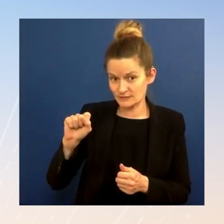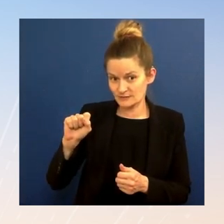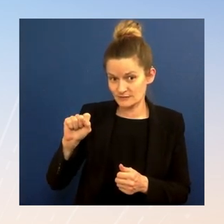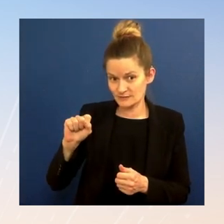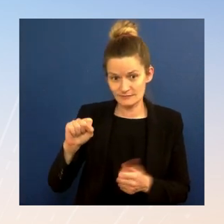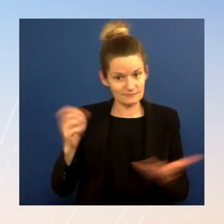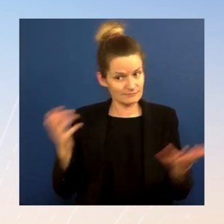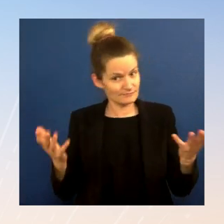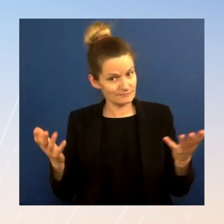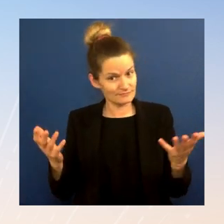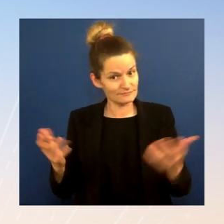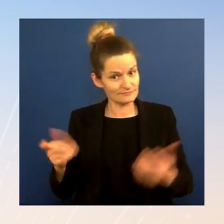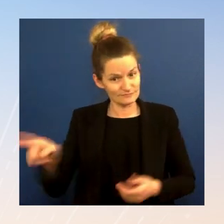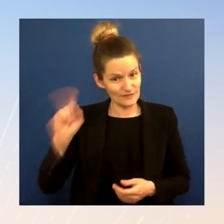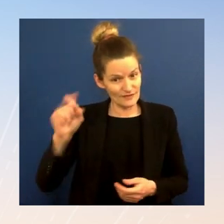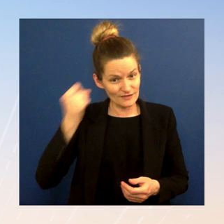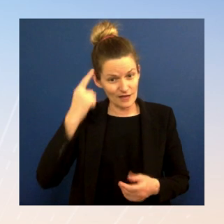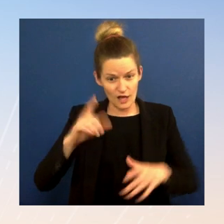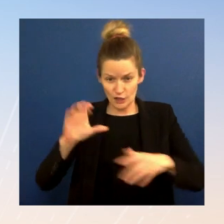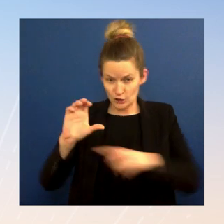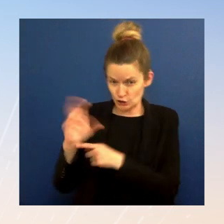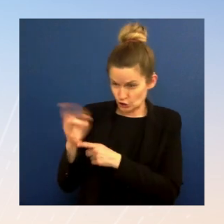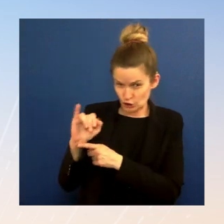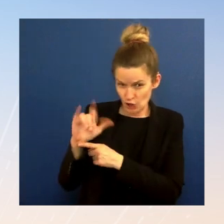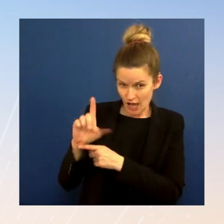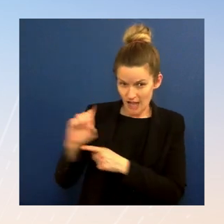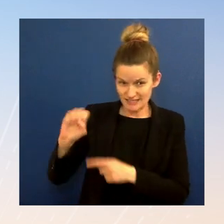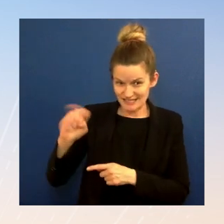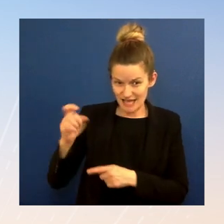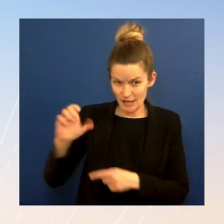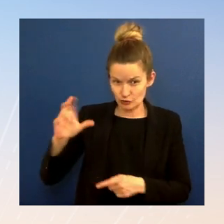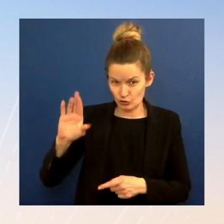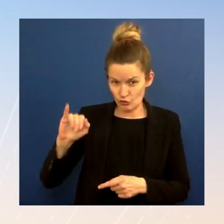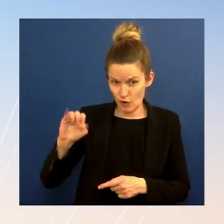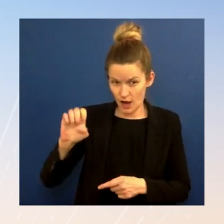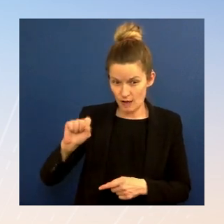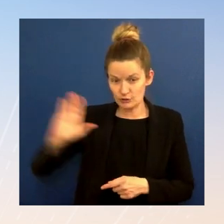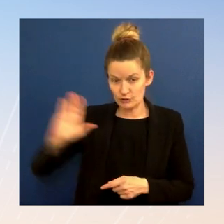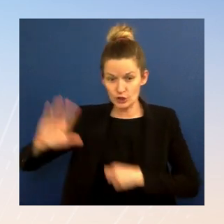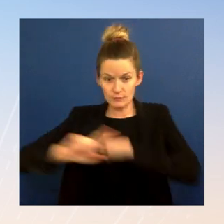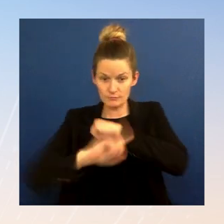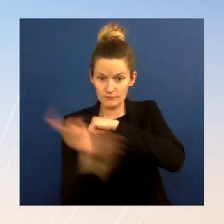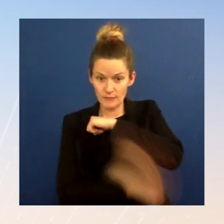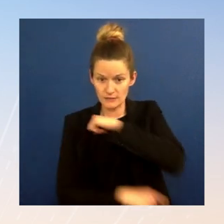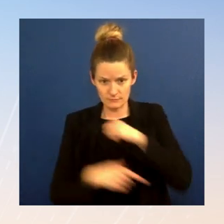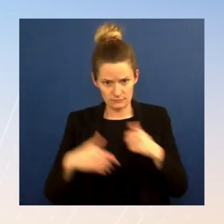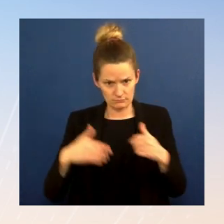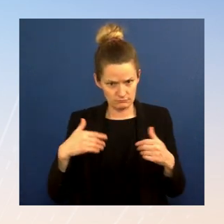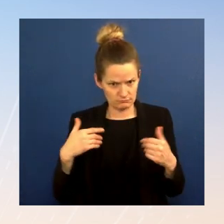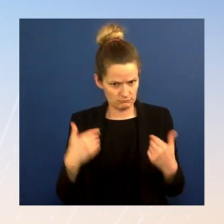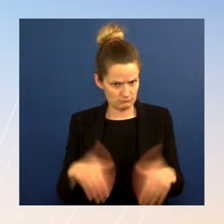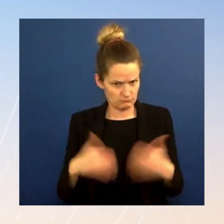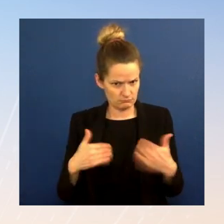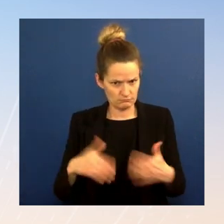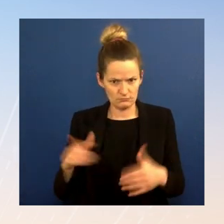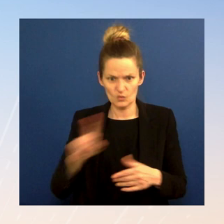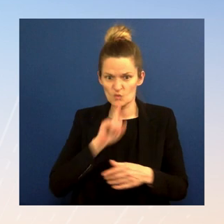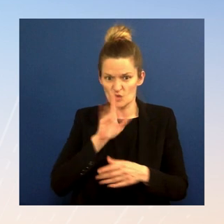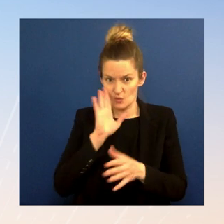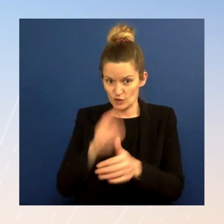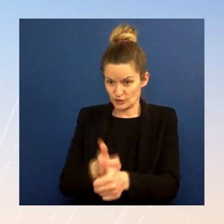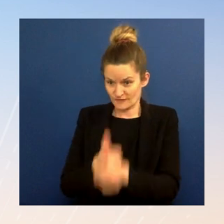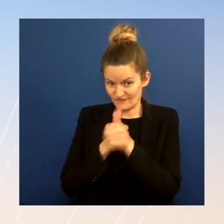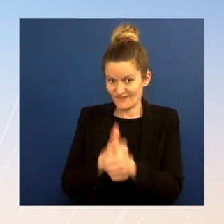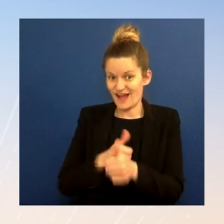child sex crimes, the sentences Judge Jackson imposed were consistent with or above what the government or U.S. probation recommended.